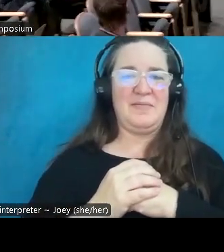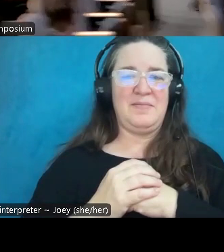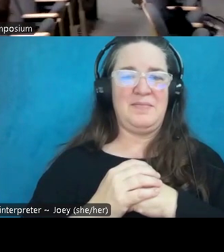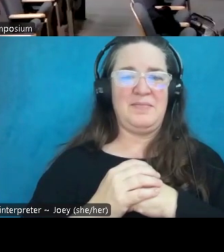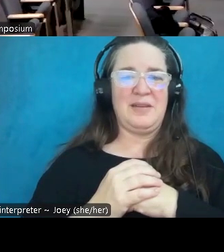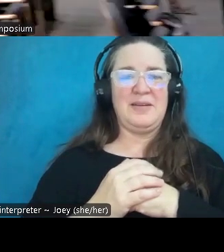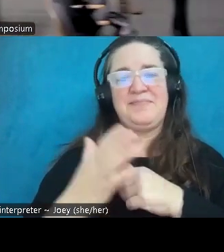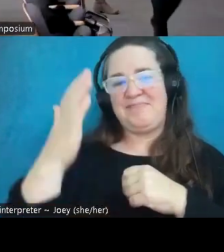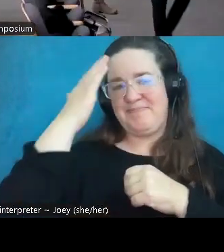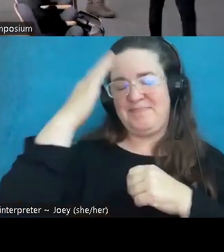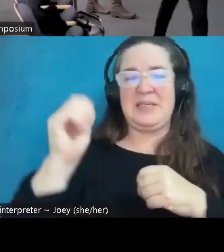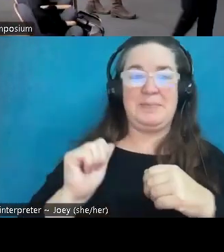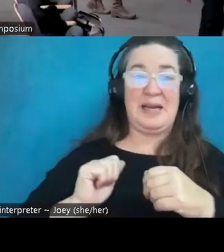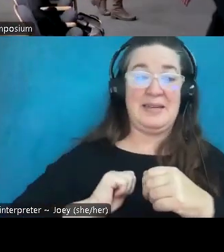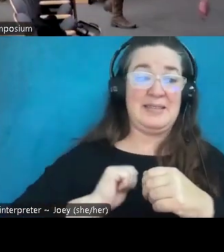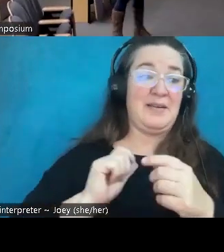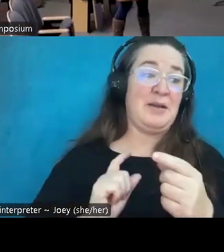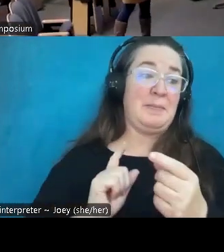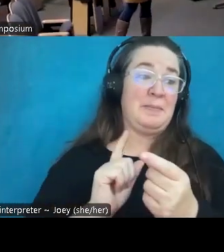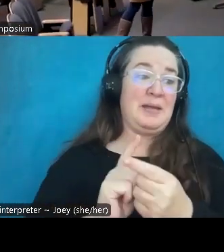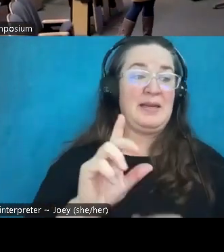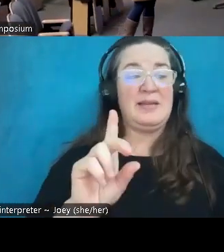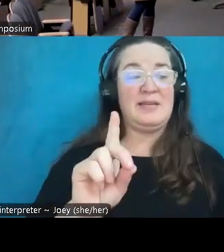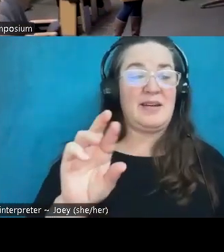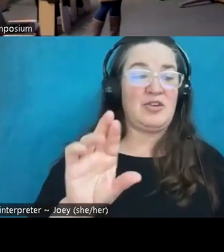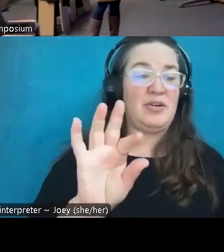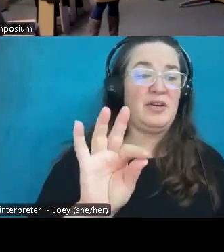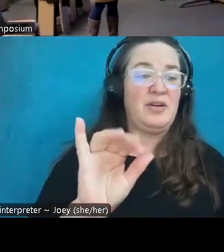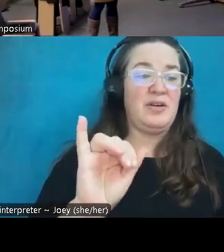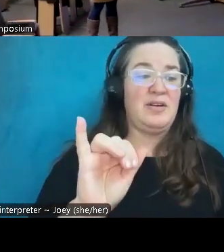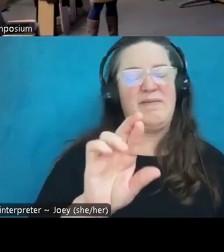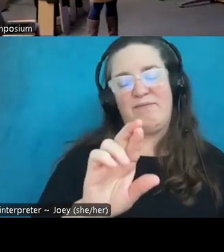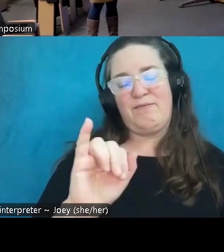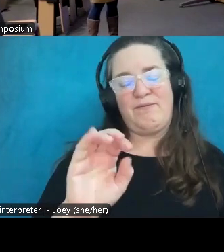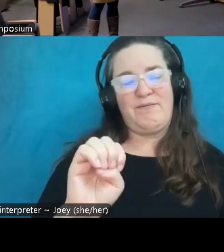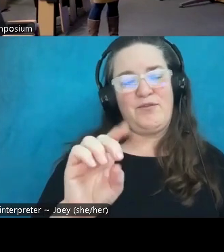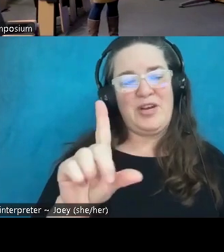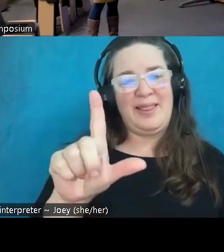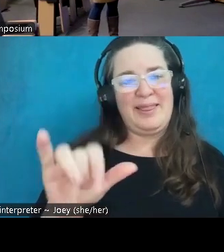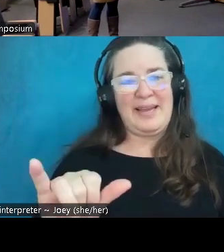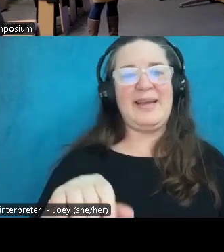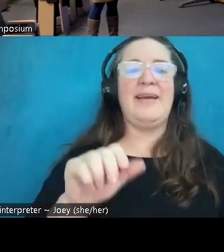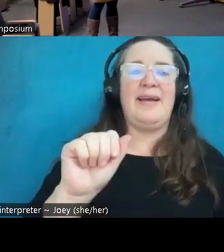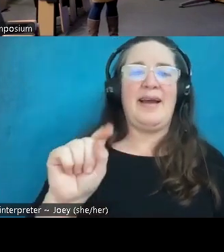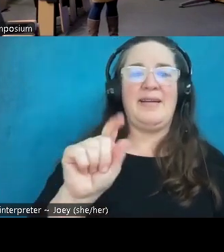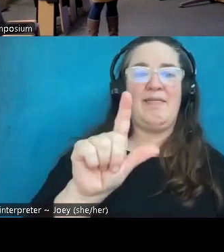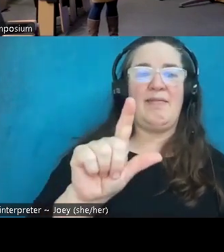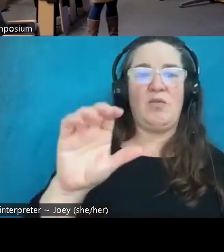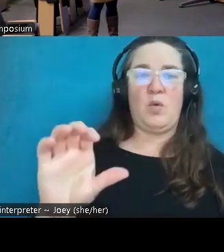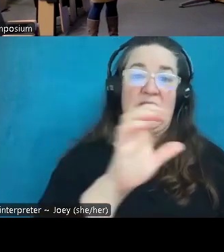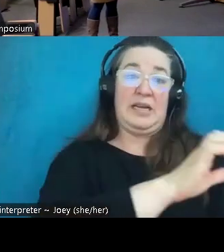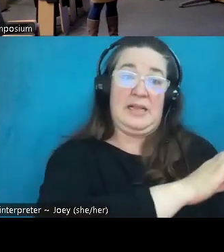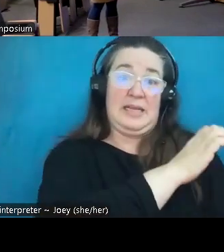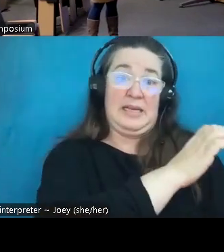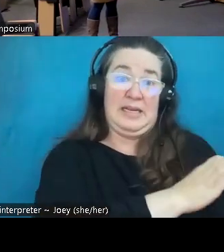Long COVID clinic, and my son, I think, also has long COVID, but he's 16. So he has been seen at Seattle Children's for the last year and a half,